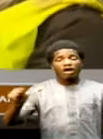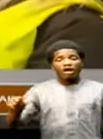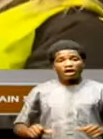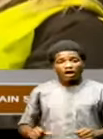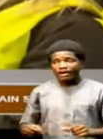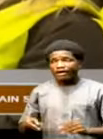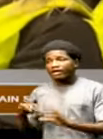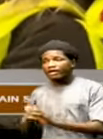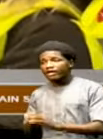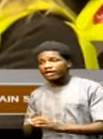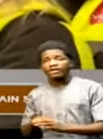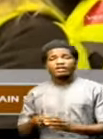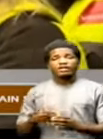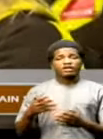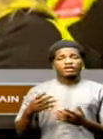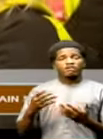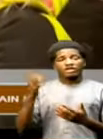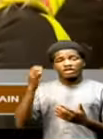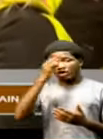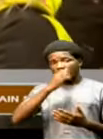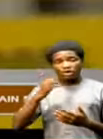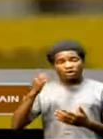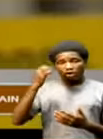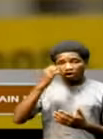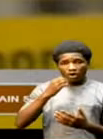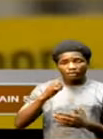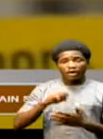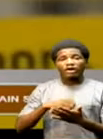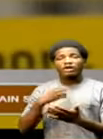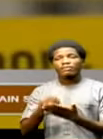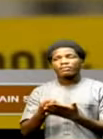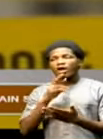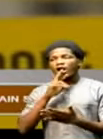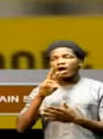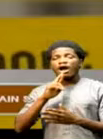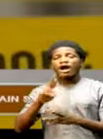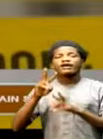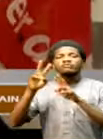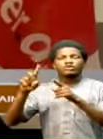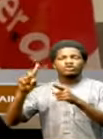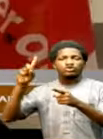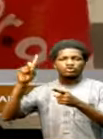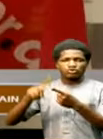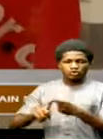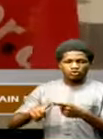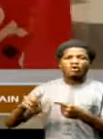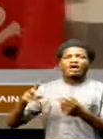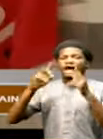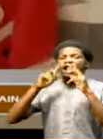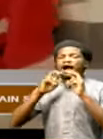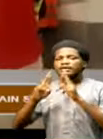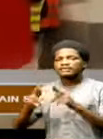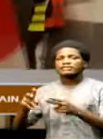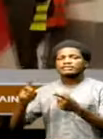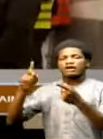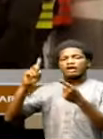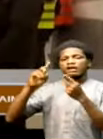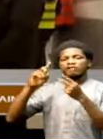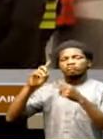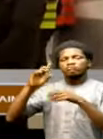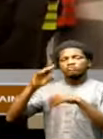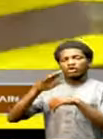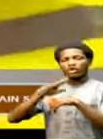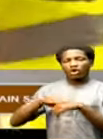throughout much of Europe's top economy are expected to heed a call by the Verdi and